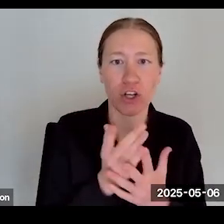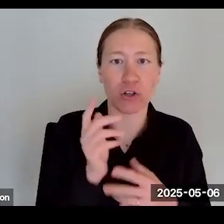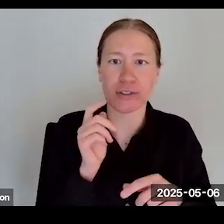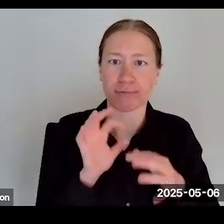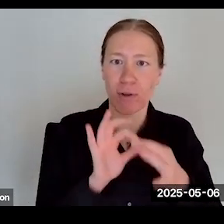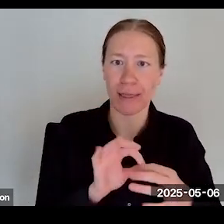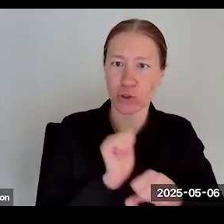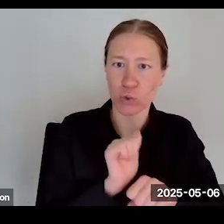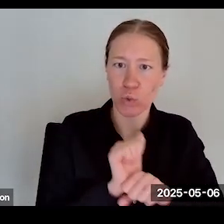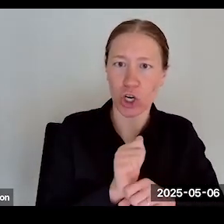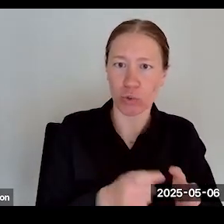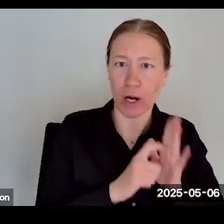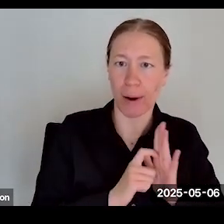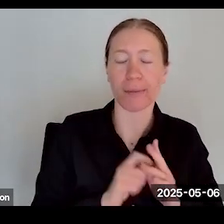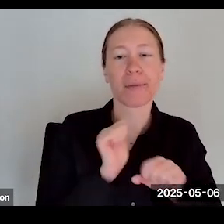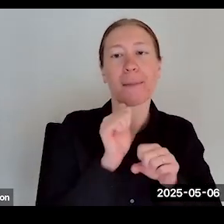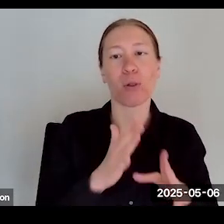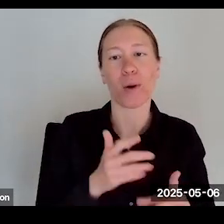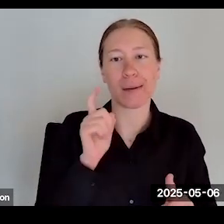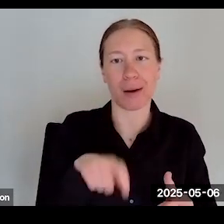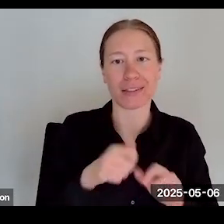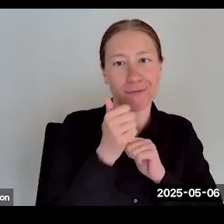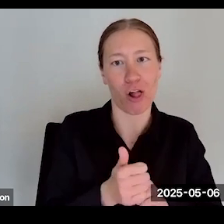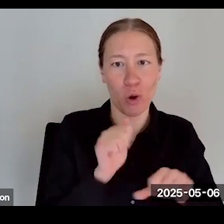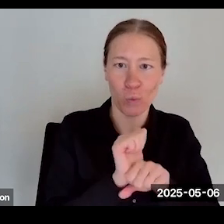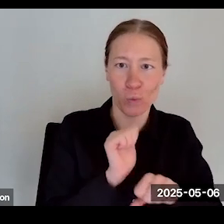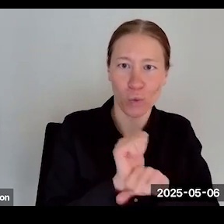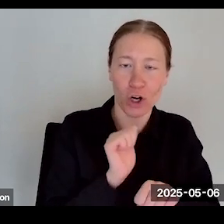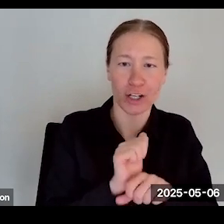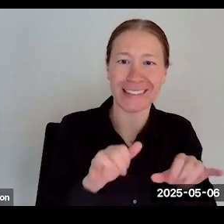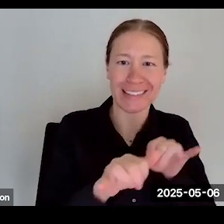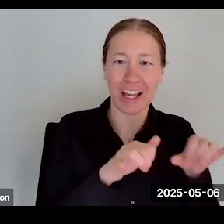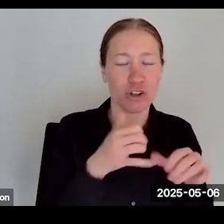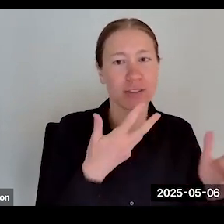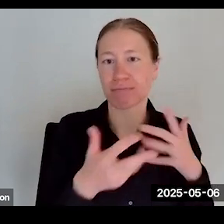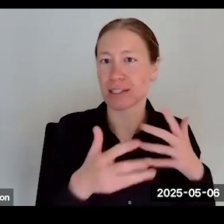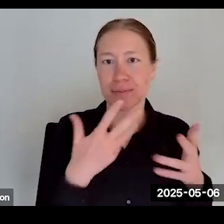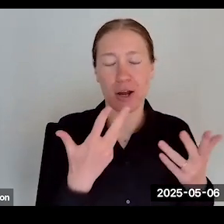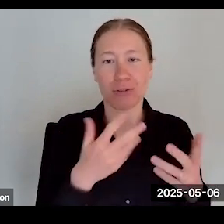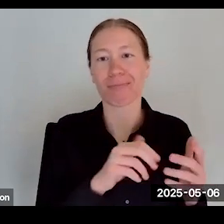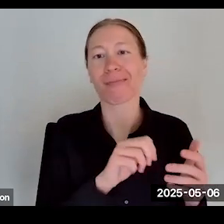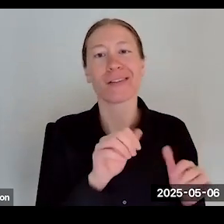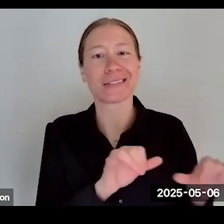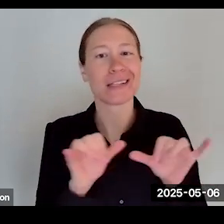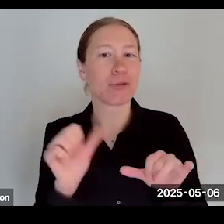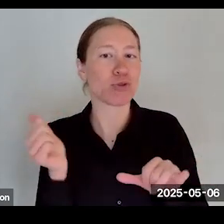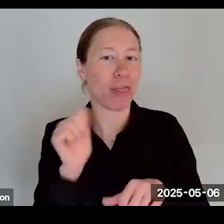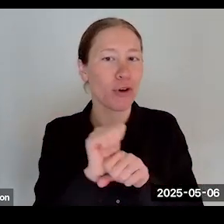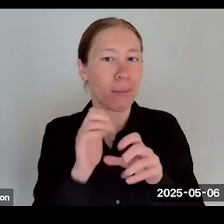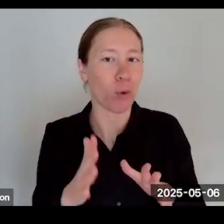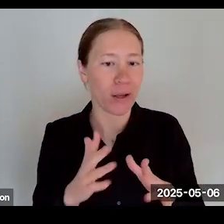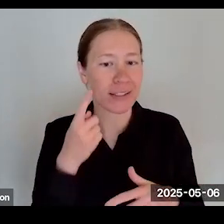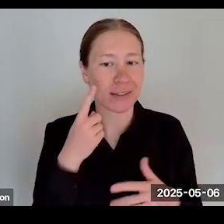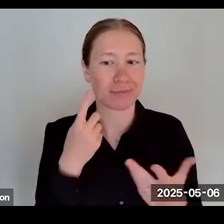the employee still needs to adhere to performance standards of any other employee, regardless of the accommodation that may be in place.